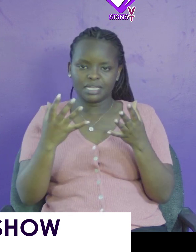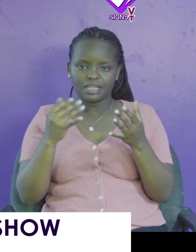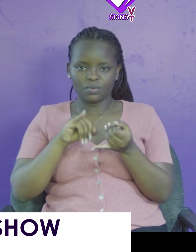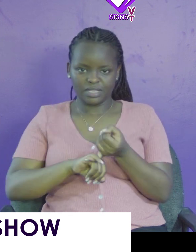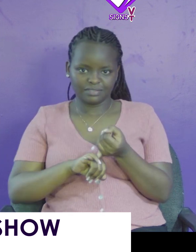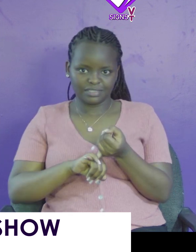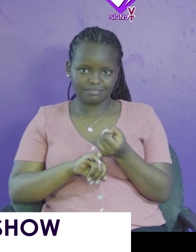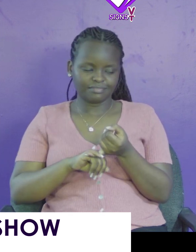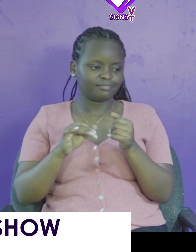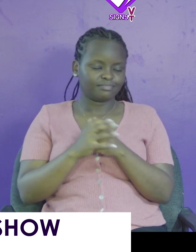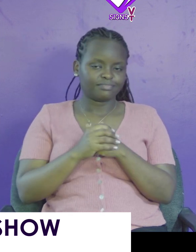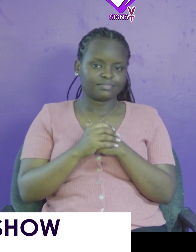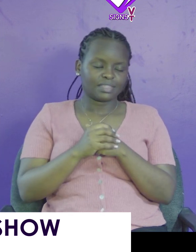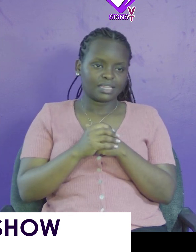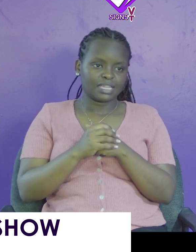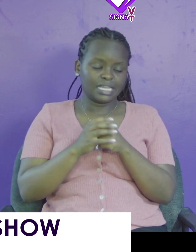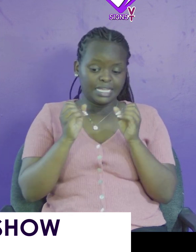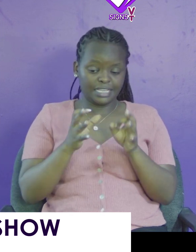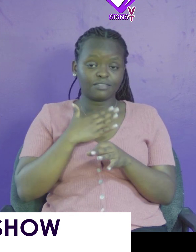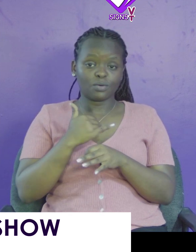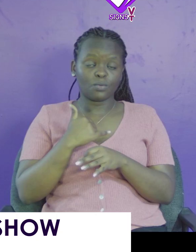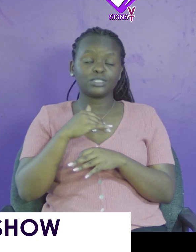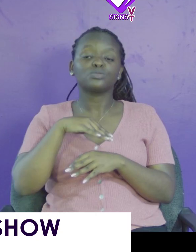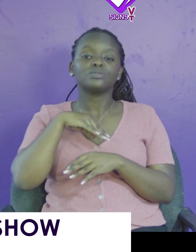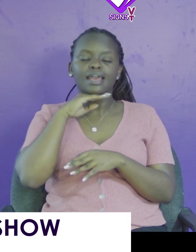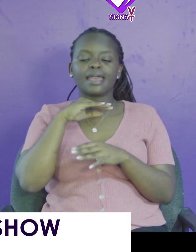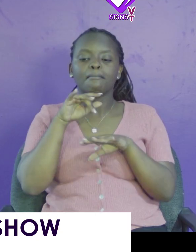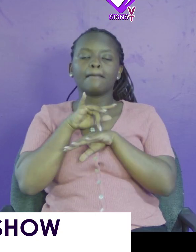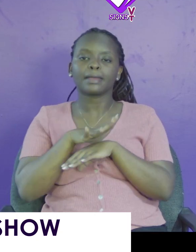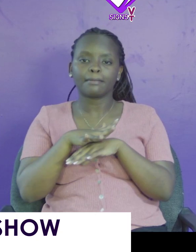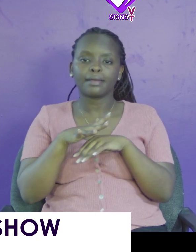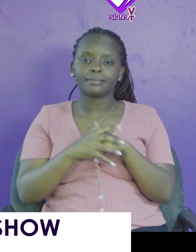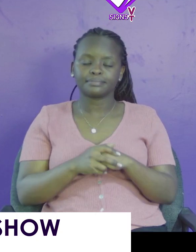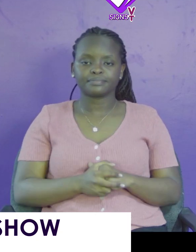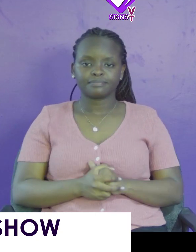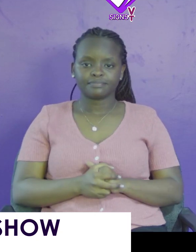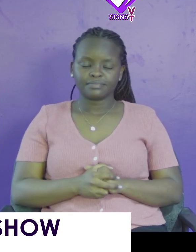And he had many. He told me, if you want to die early, just